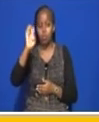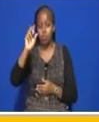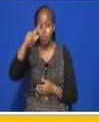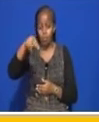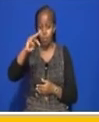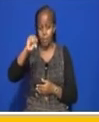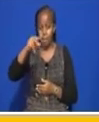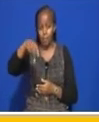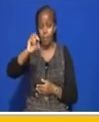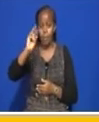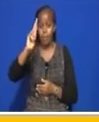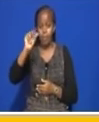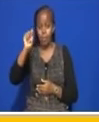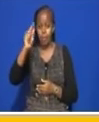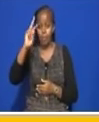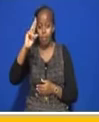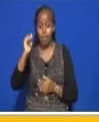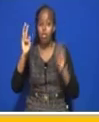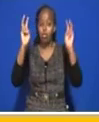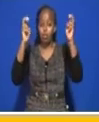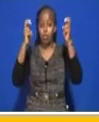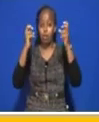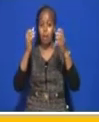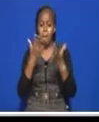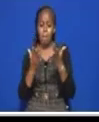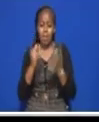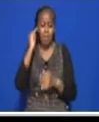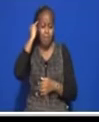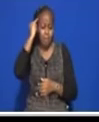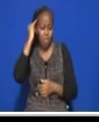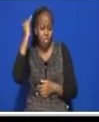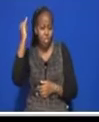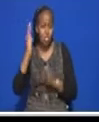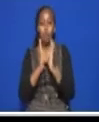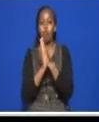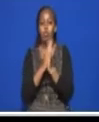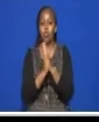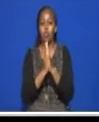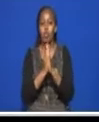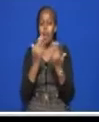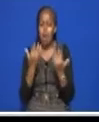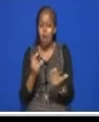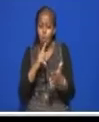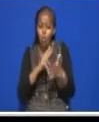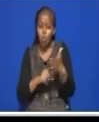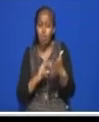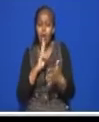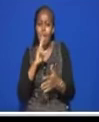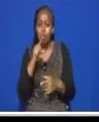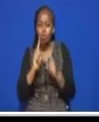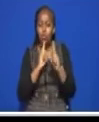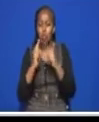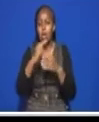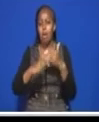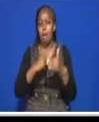contentious theme. So even if it is just an imaginative composition, what are you passing? Which message are you passing